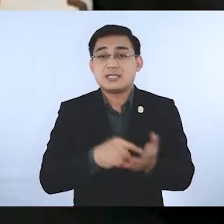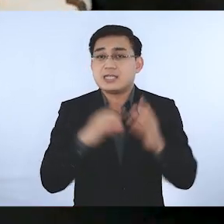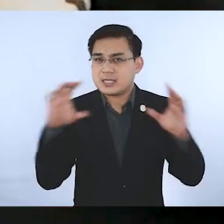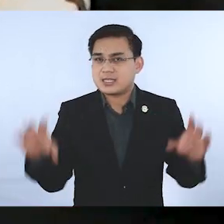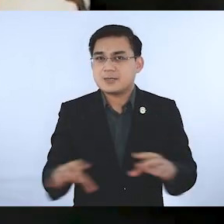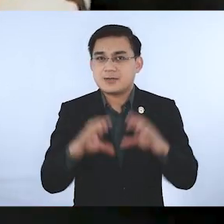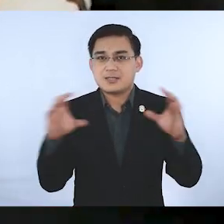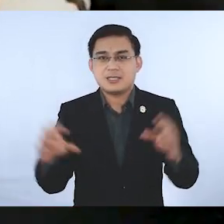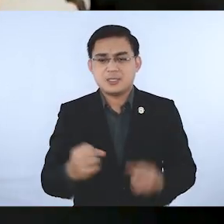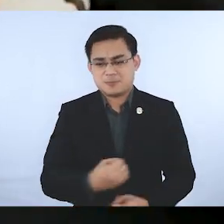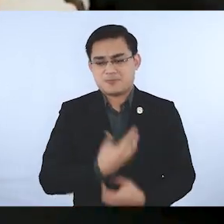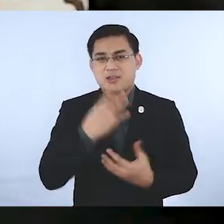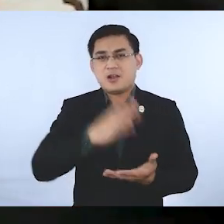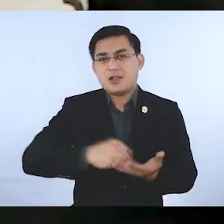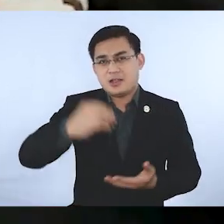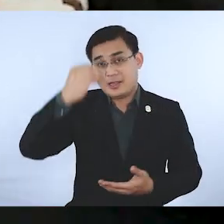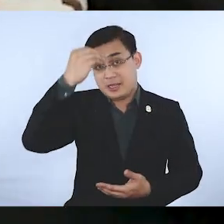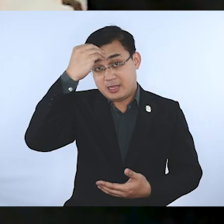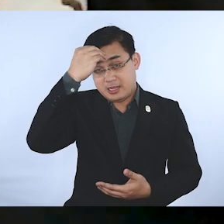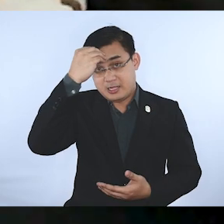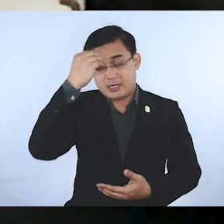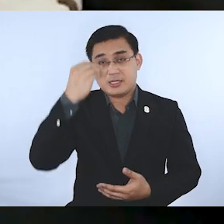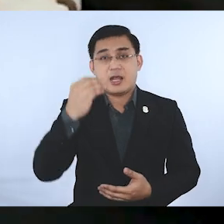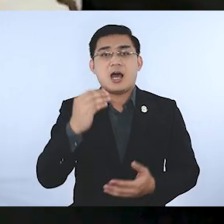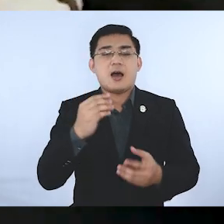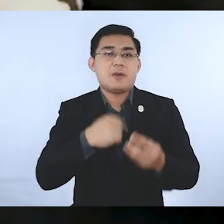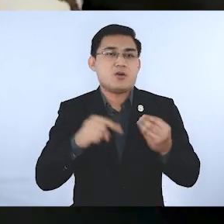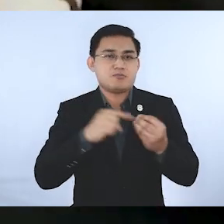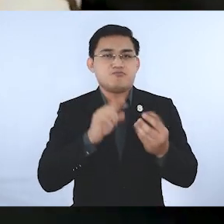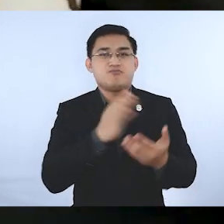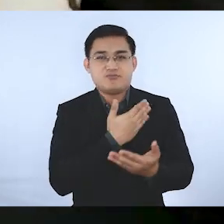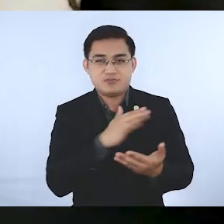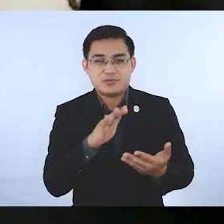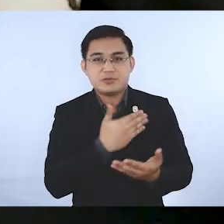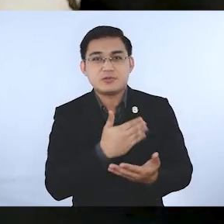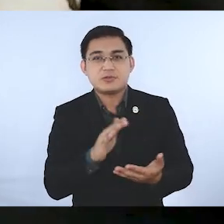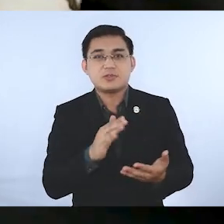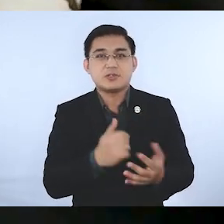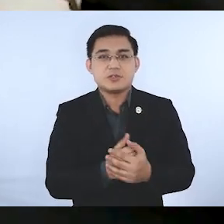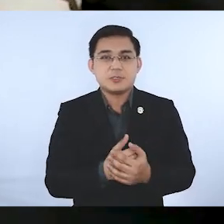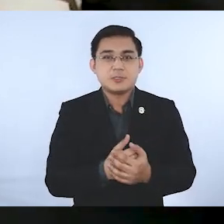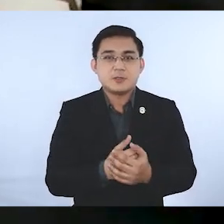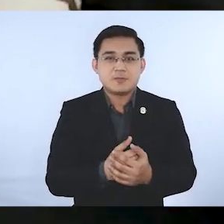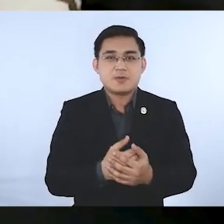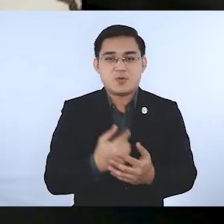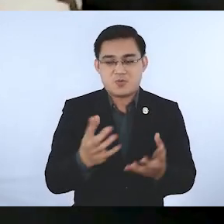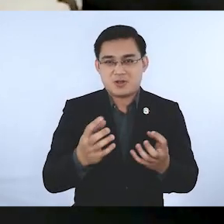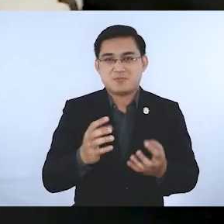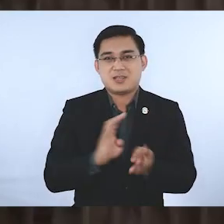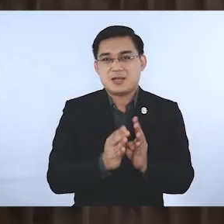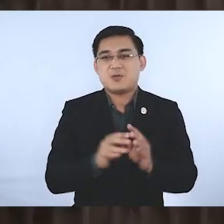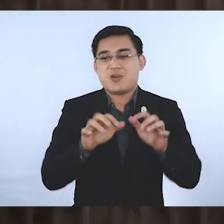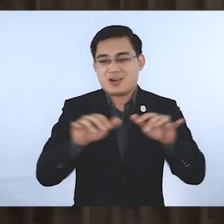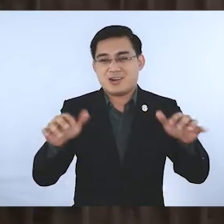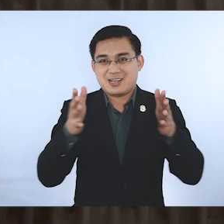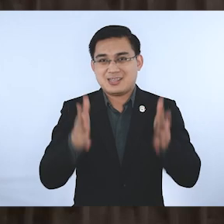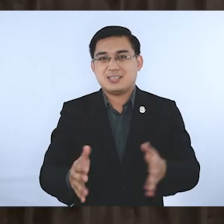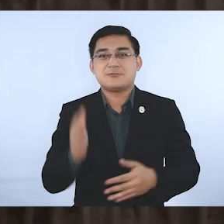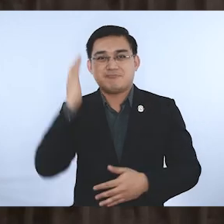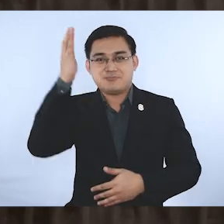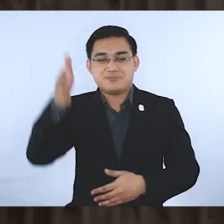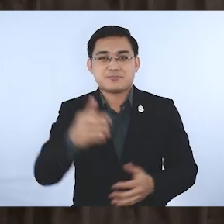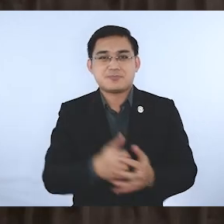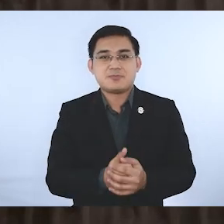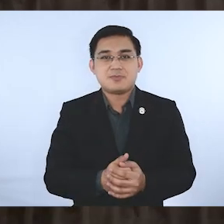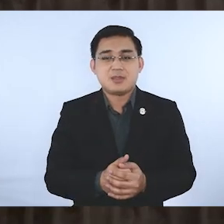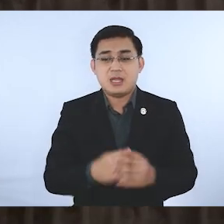activity inspired me to learn or discover more about music. Maybe I can also be an organist one day. This activity